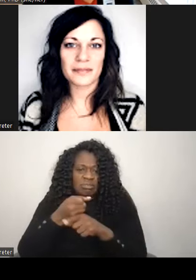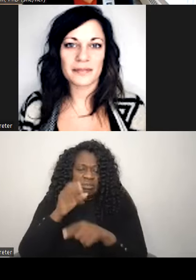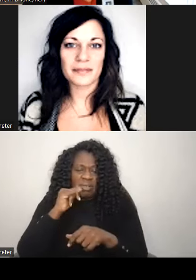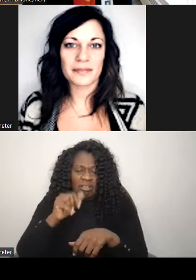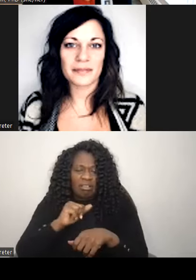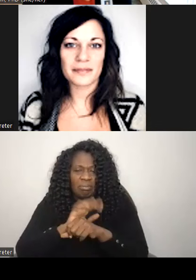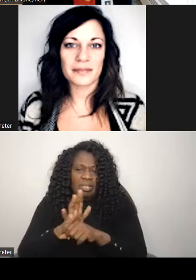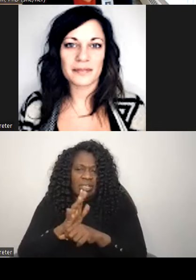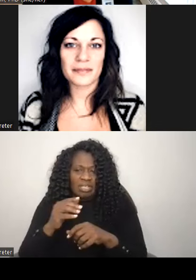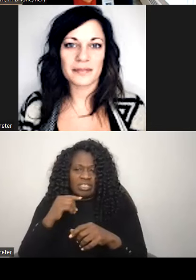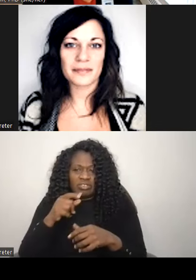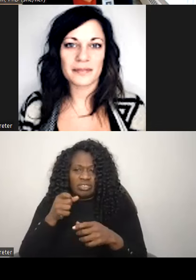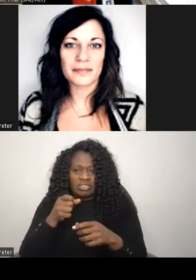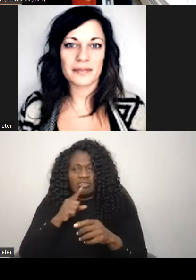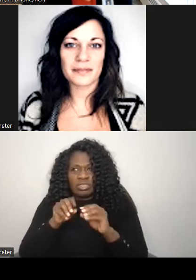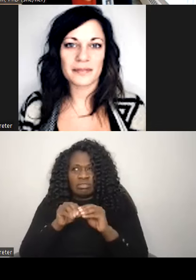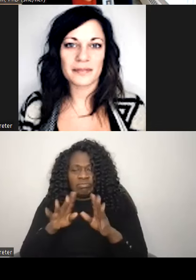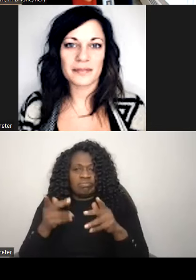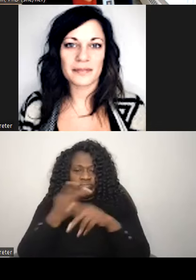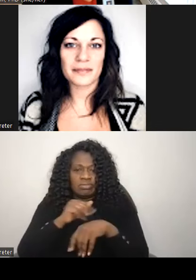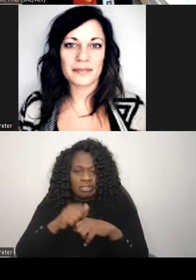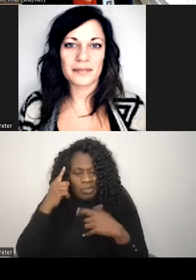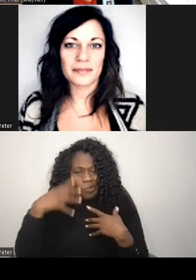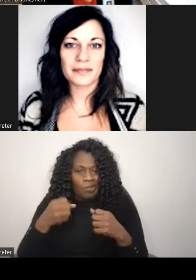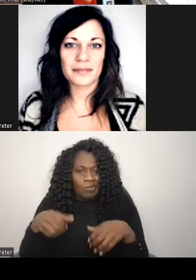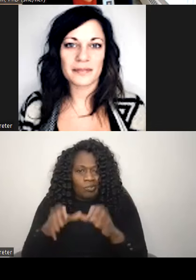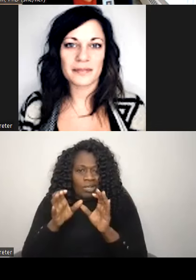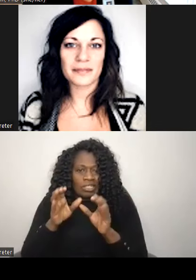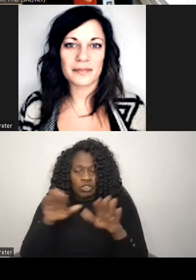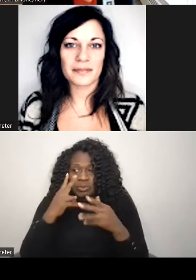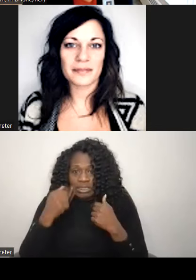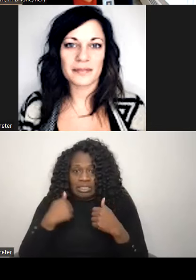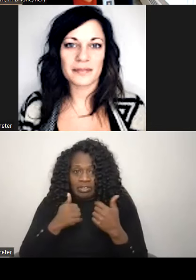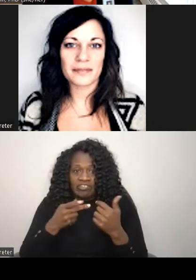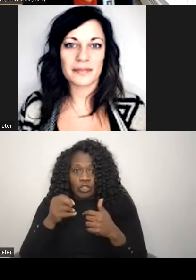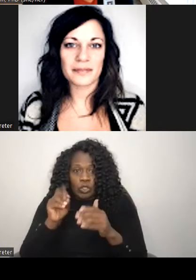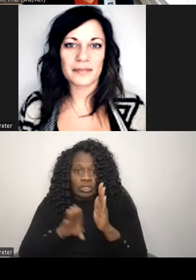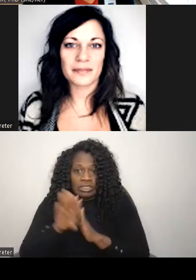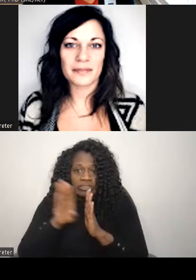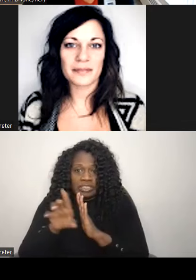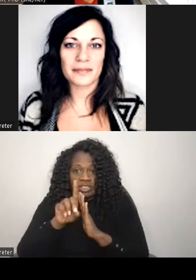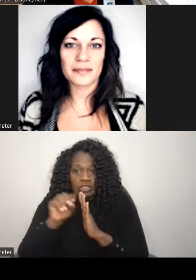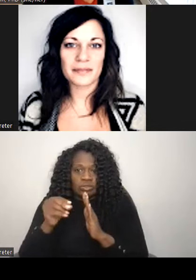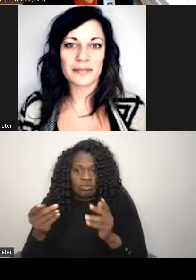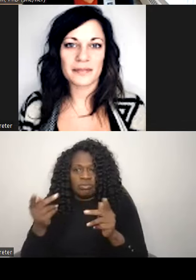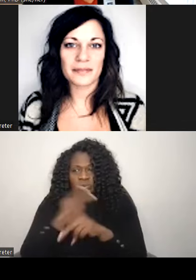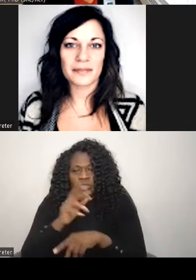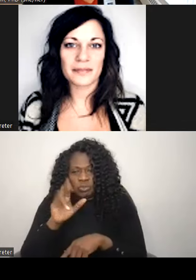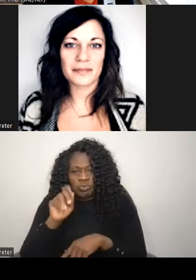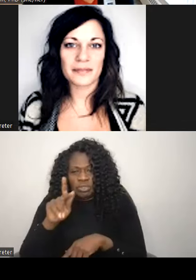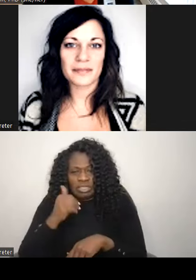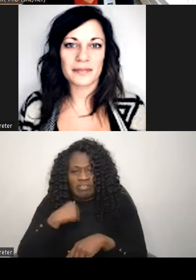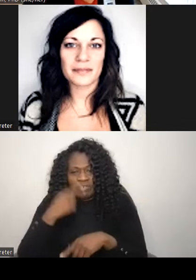which has generated a mental health crisis. So the children who we see who have neurodevelopmental disorders are at much greater risk of having mental